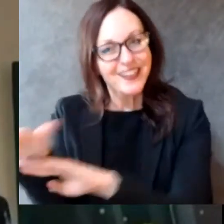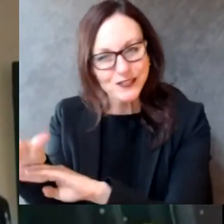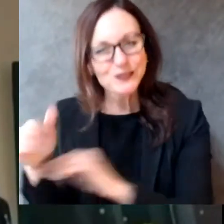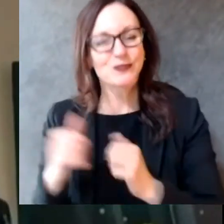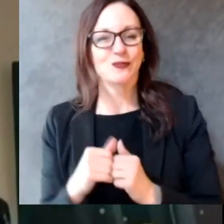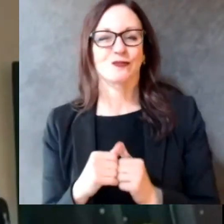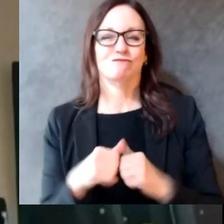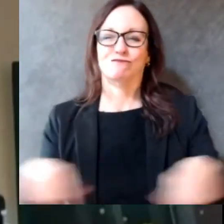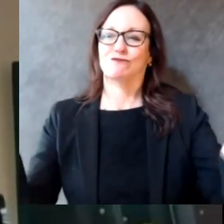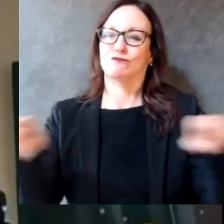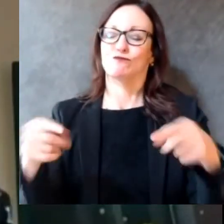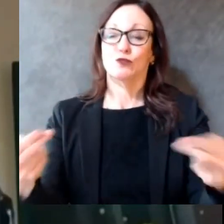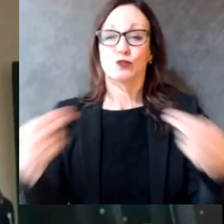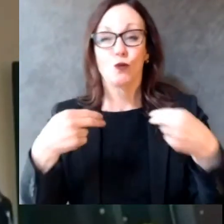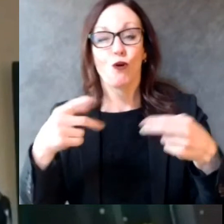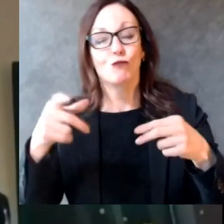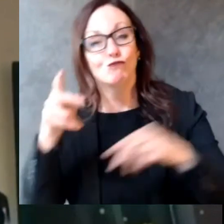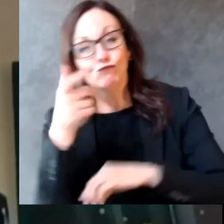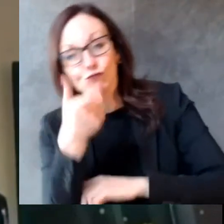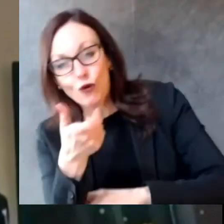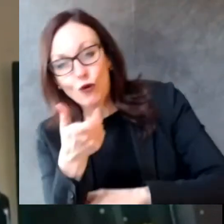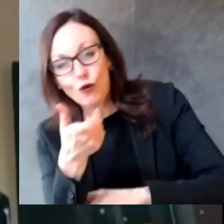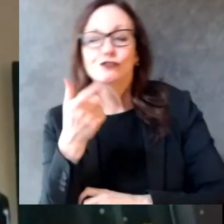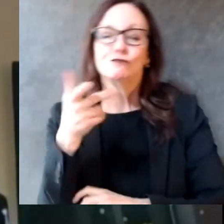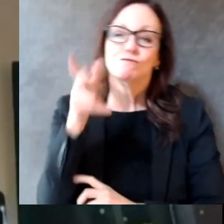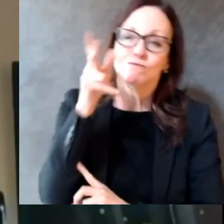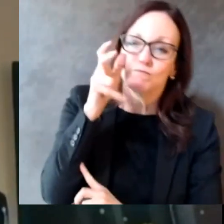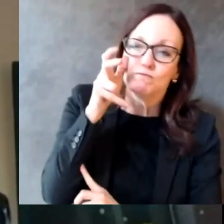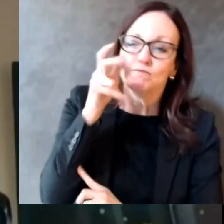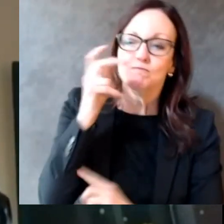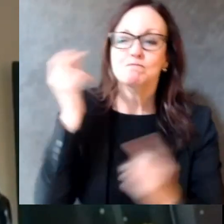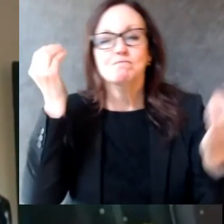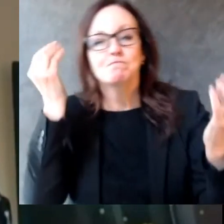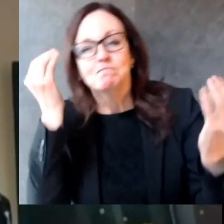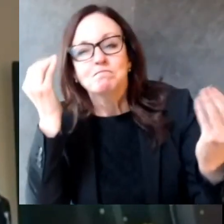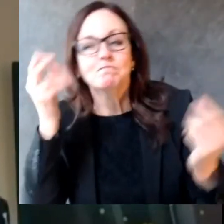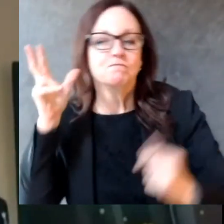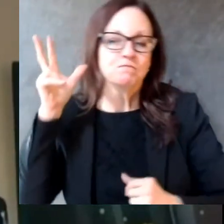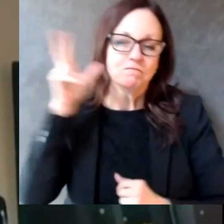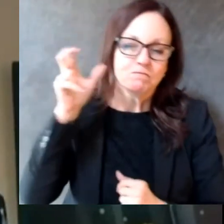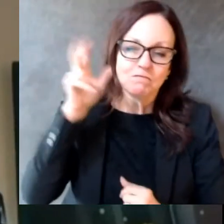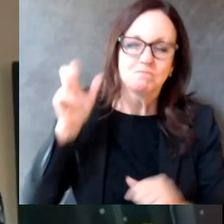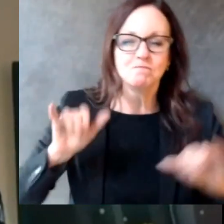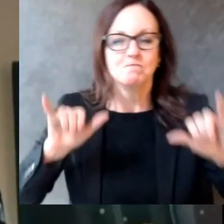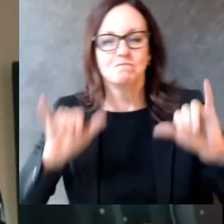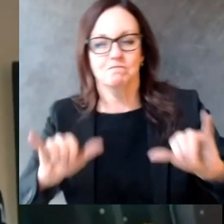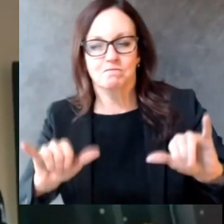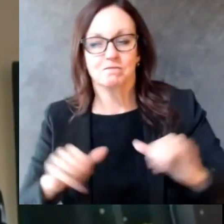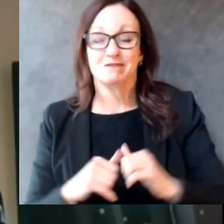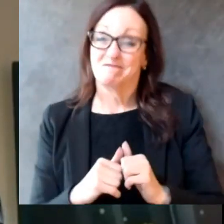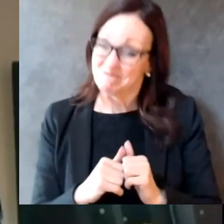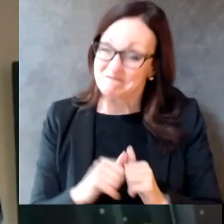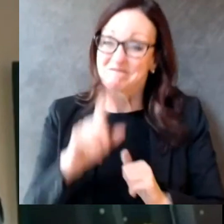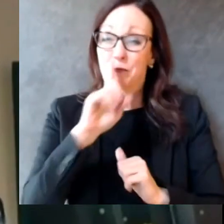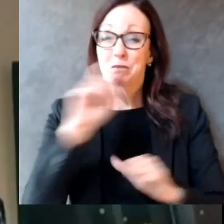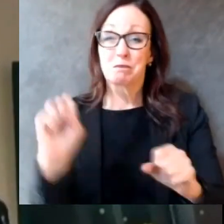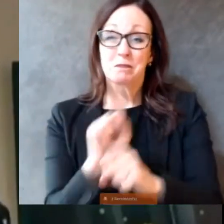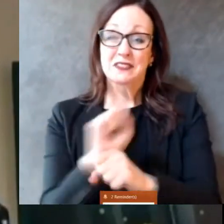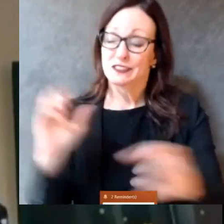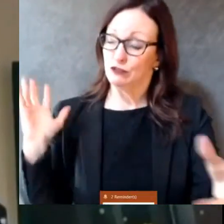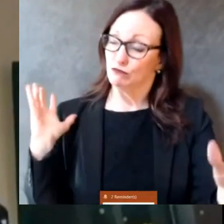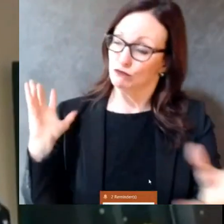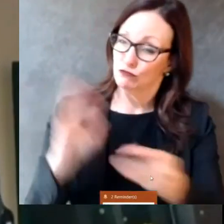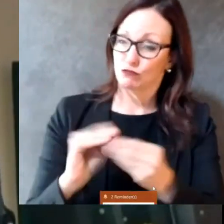of today, we've surpassed 600,000 confirmed cases of COVID-19 in Wisconsin,